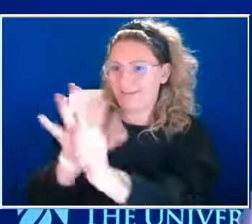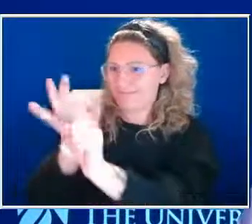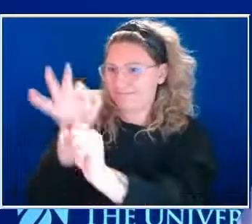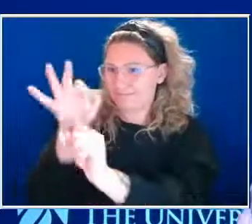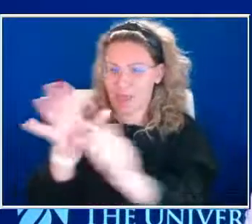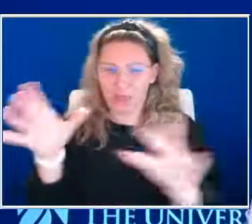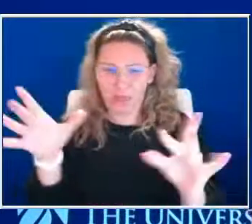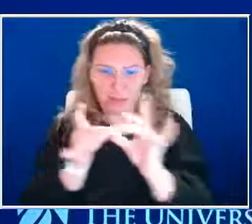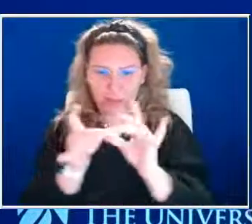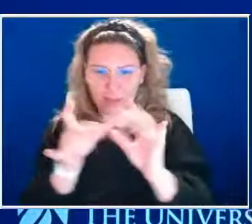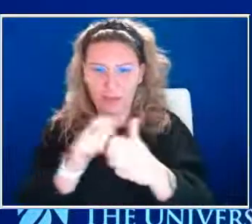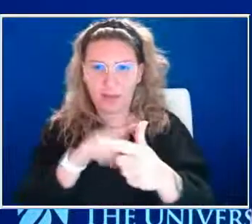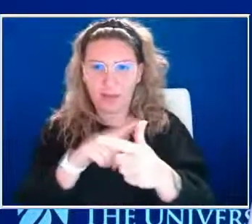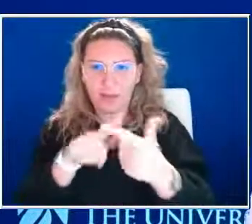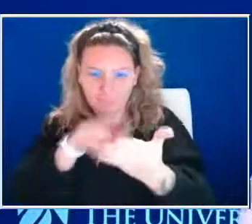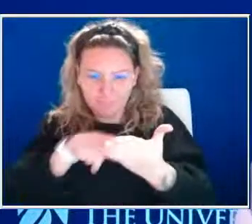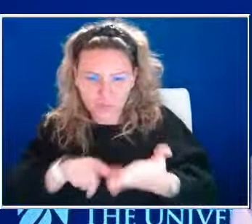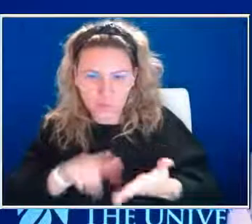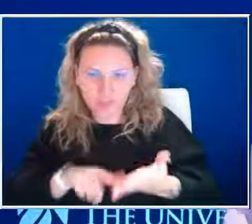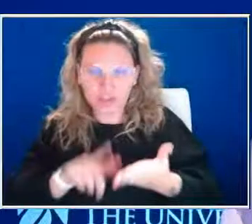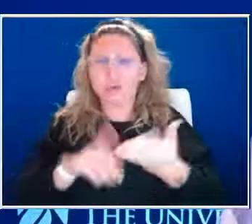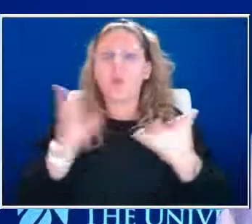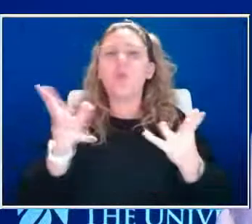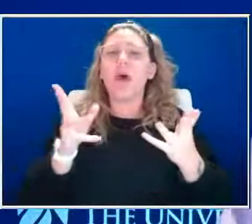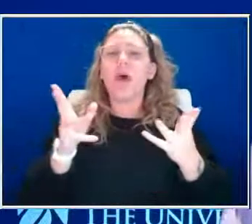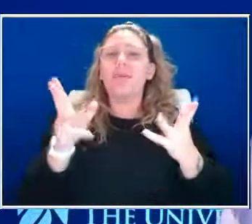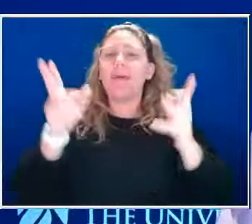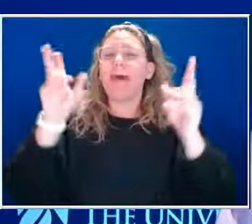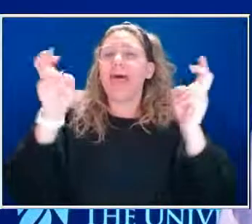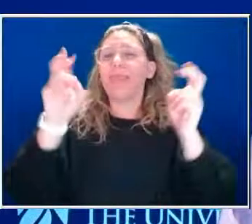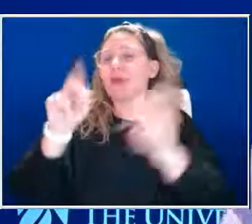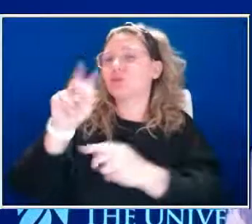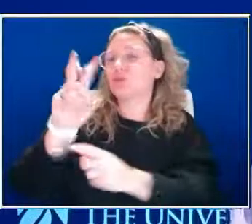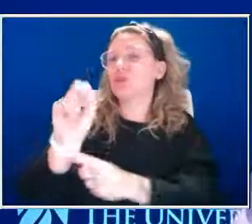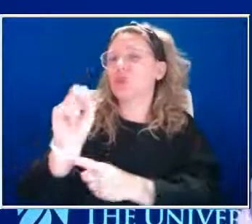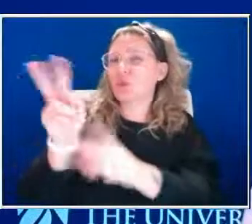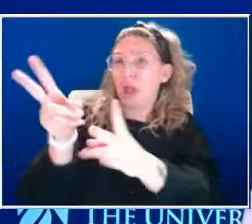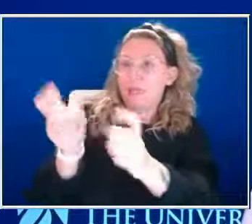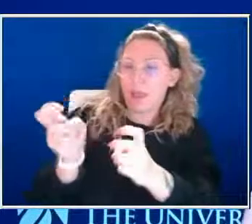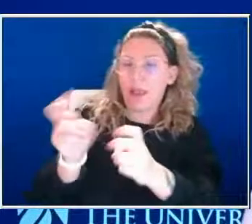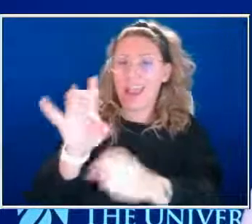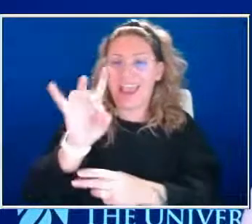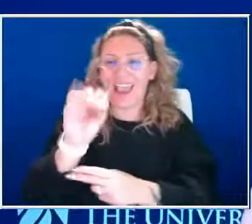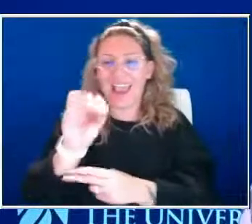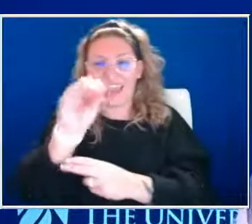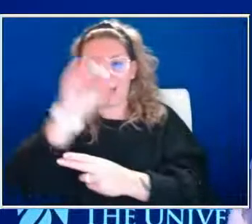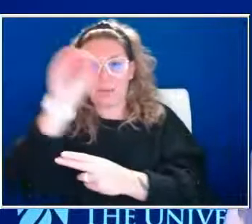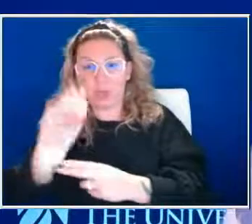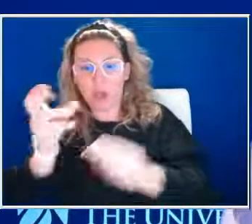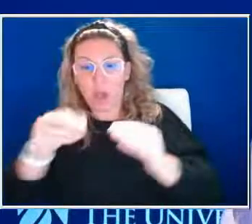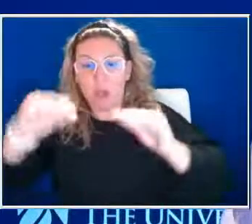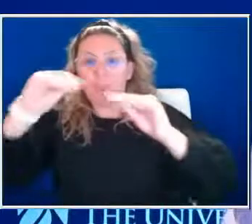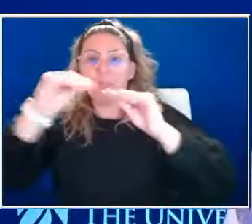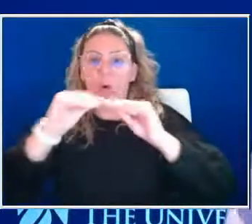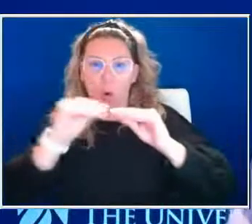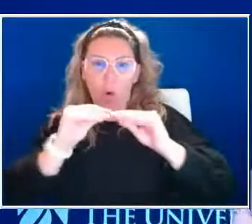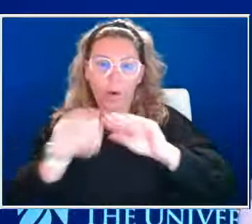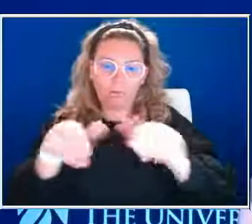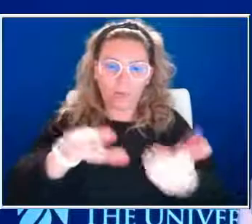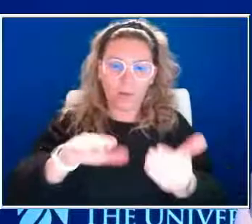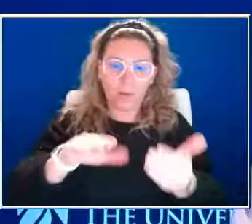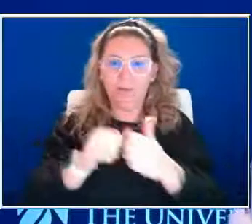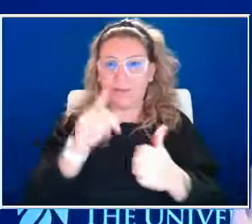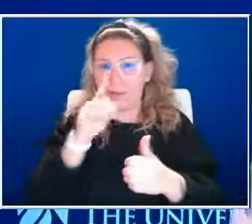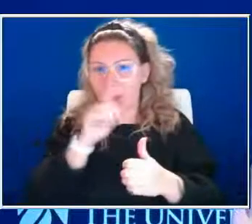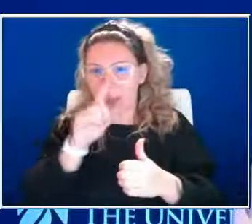what caught the headlines is they said that there was 80% mortality in those mice that had the